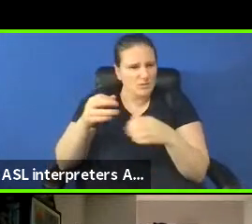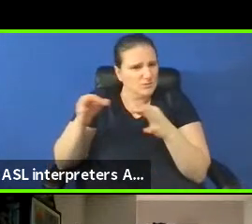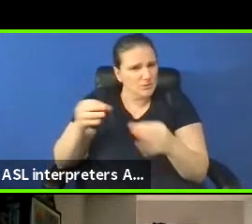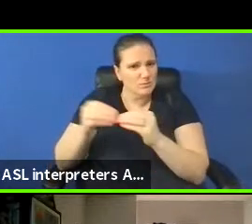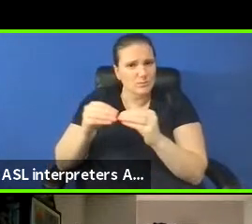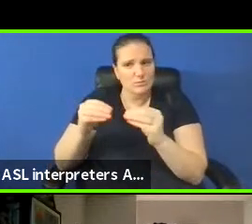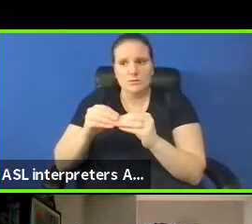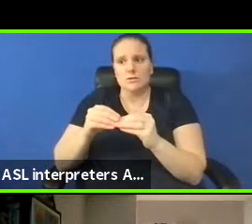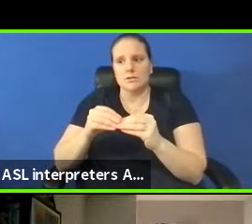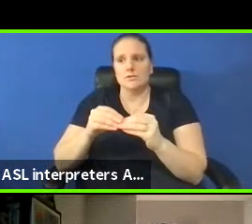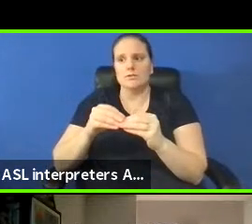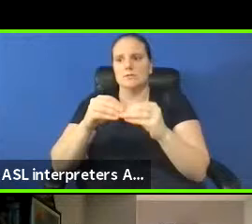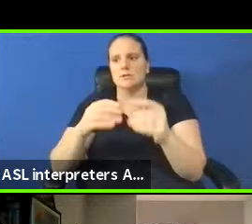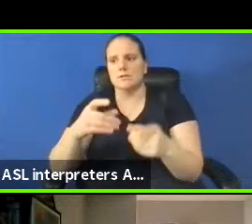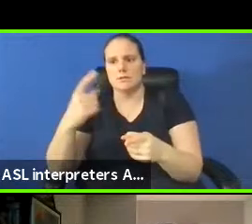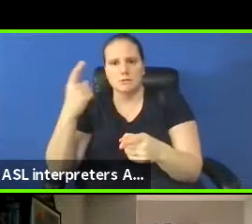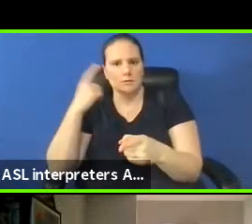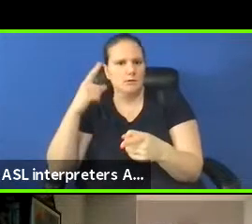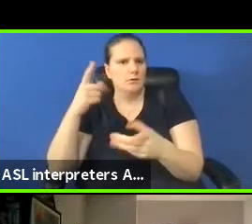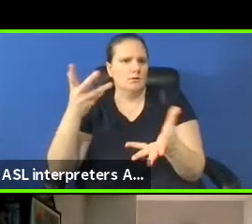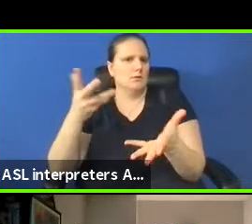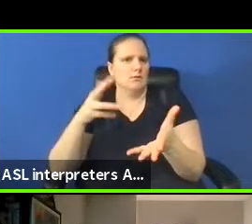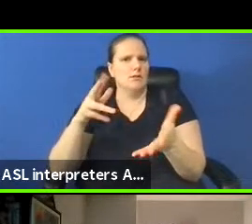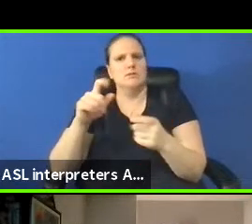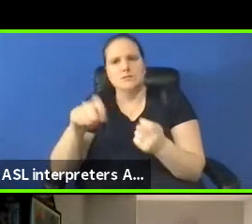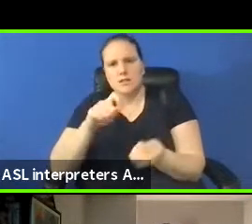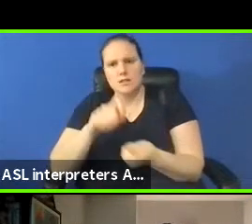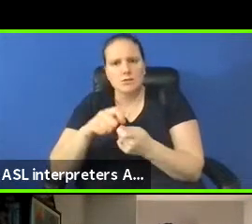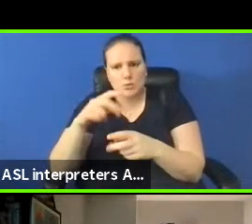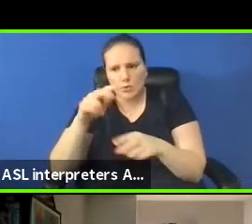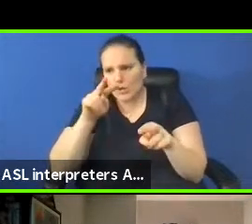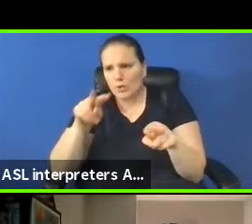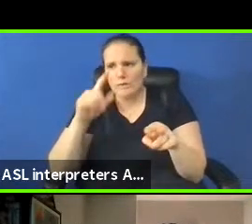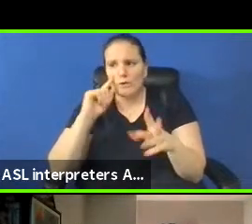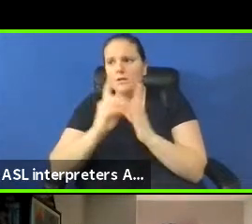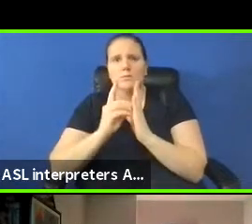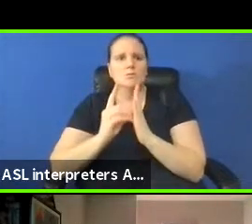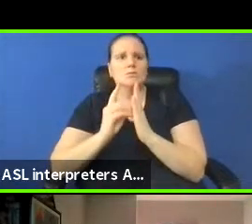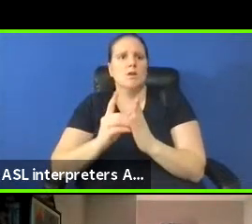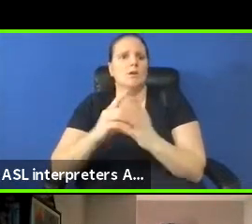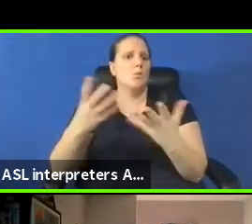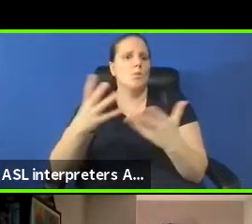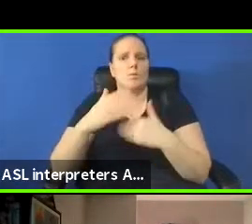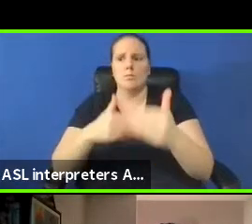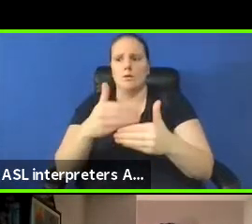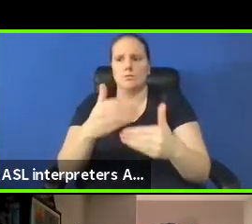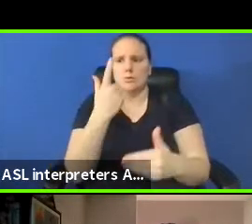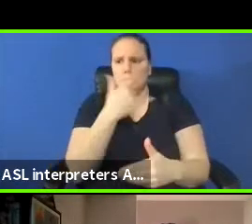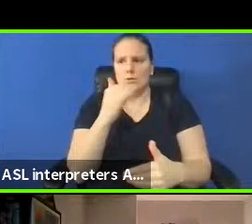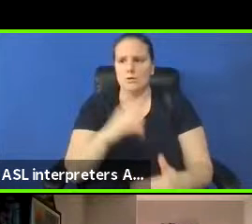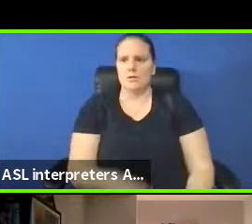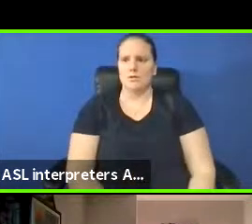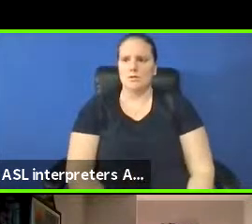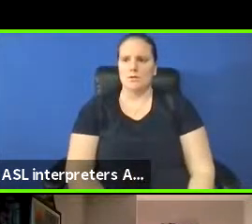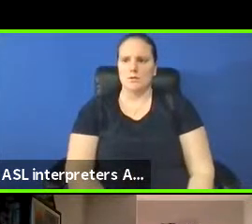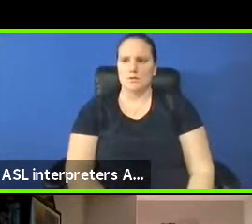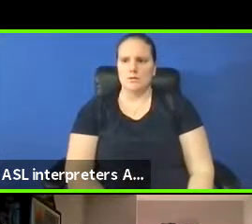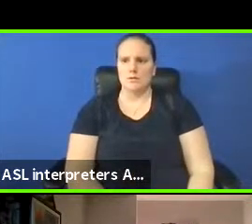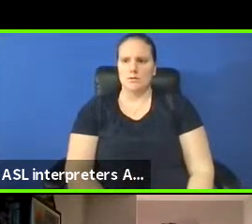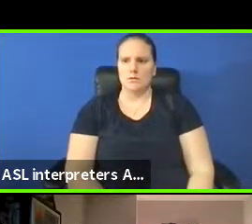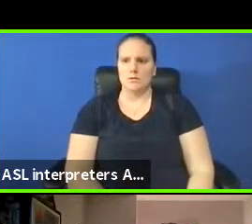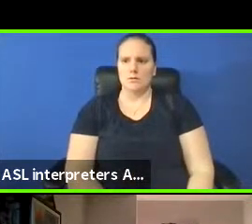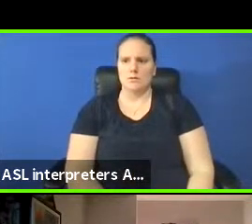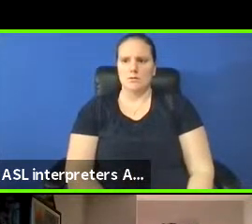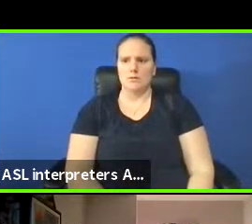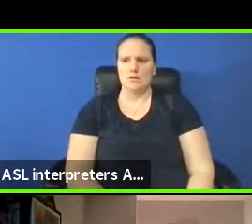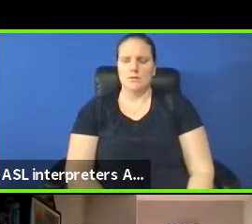more about like what exactly you'll be looking for them to demonstrate and what that process might look like?